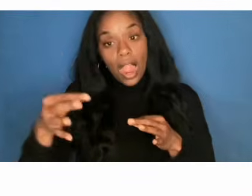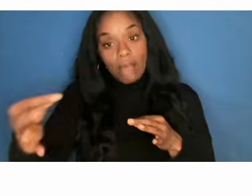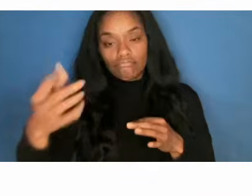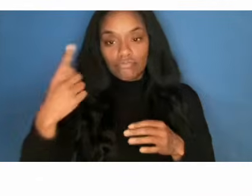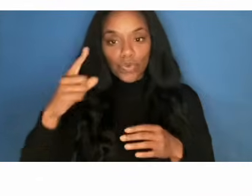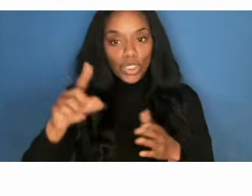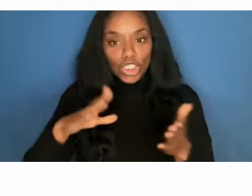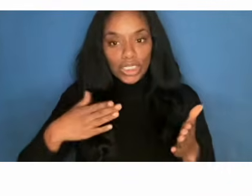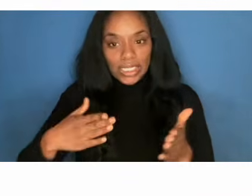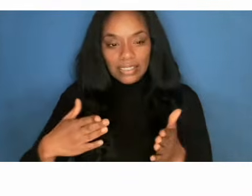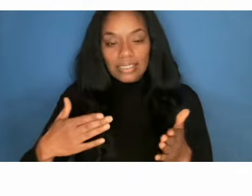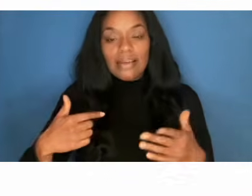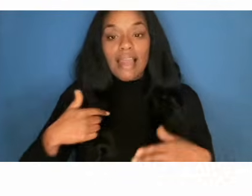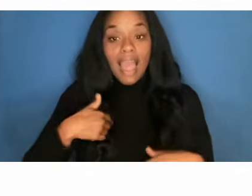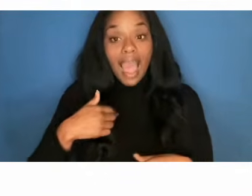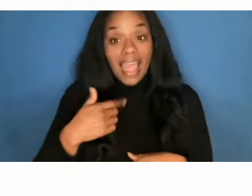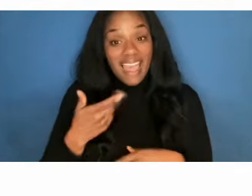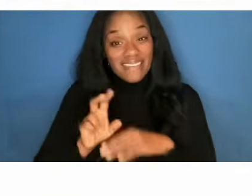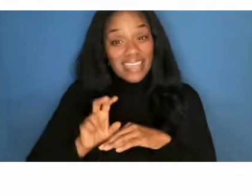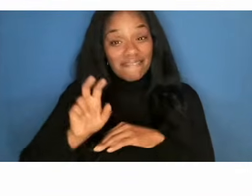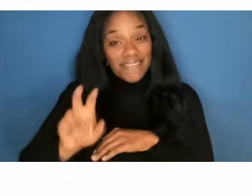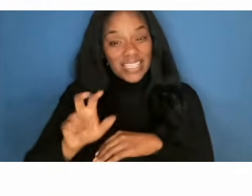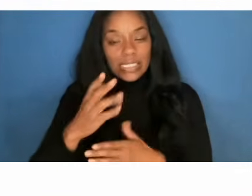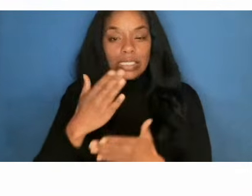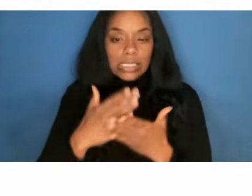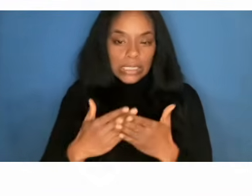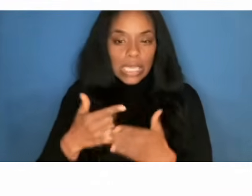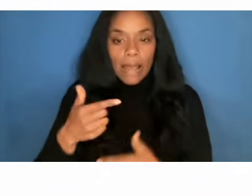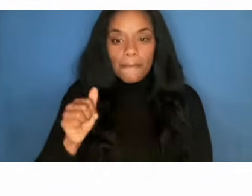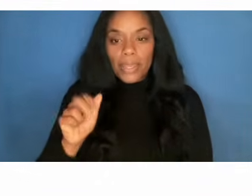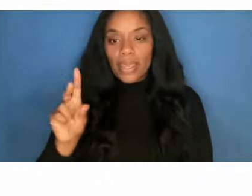have made investment in certain gadgets that